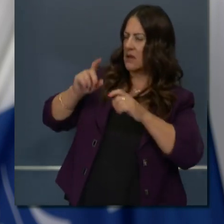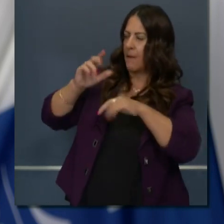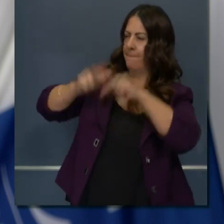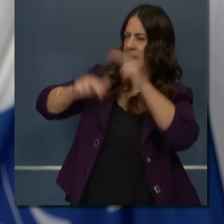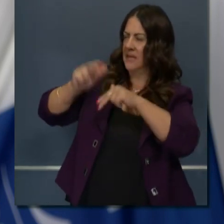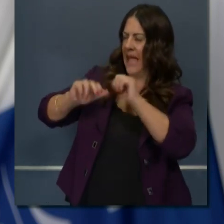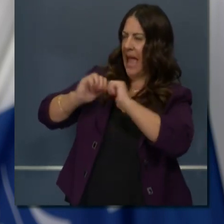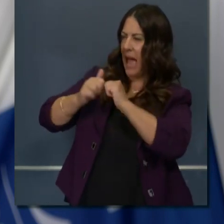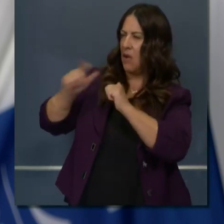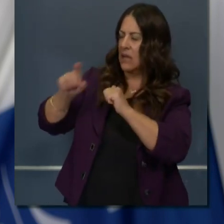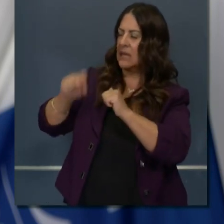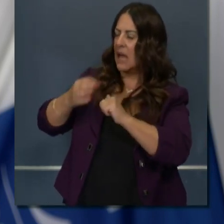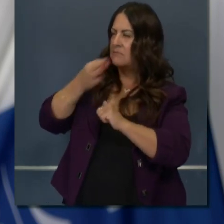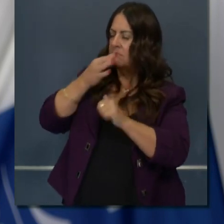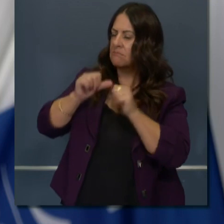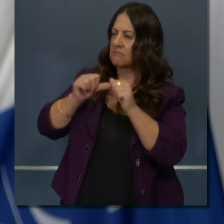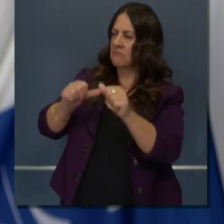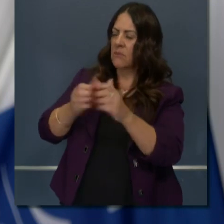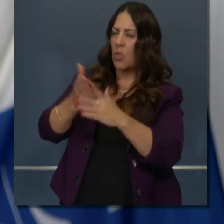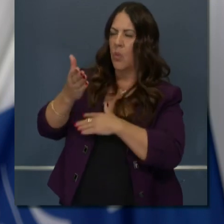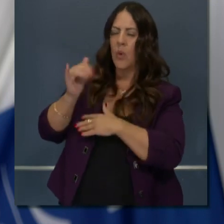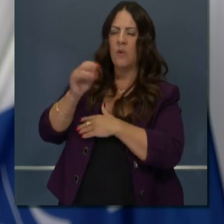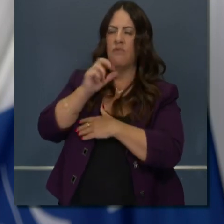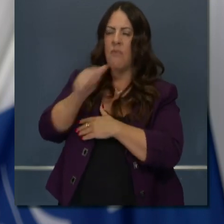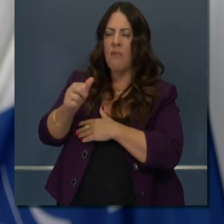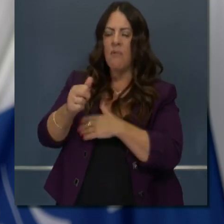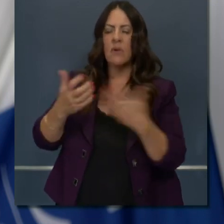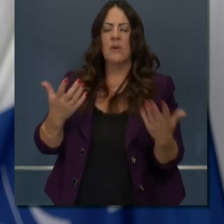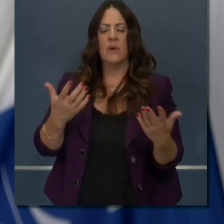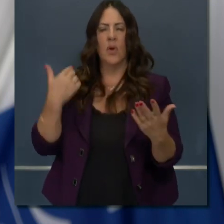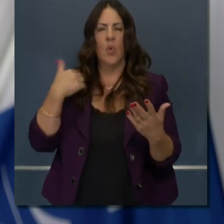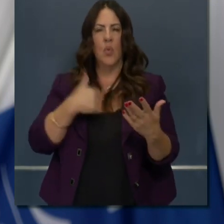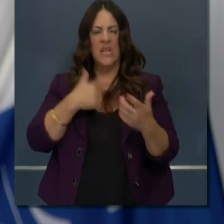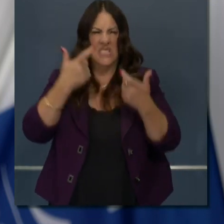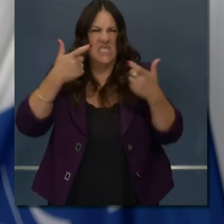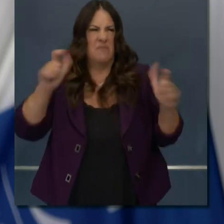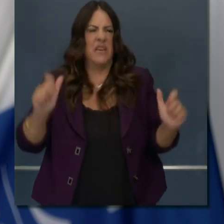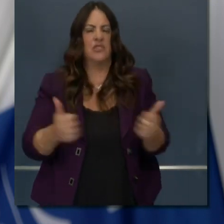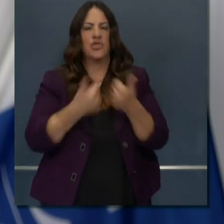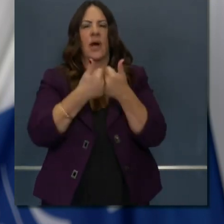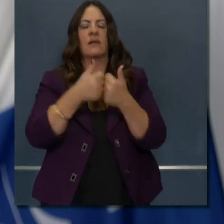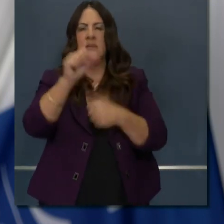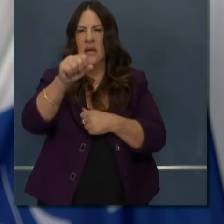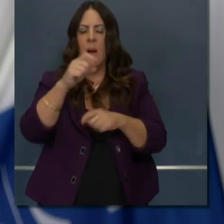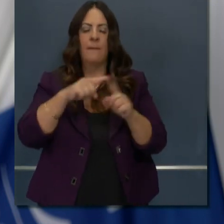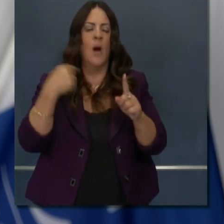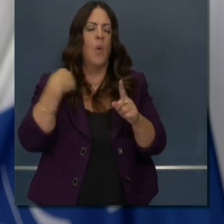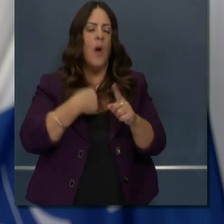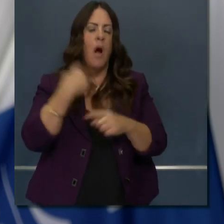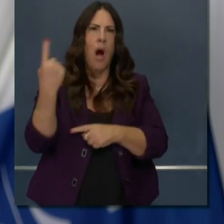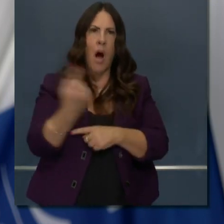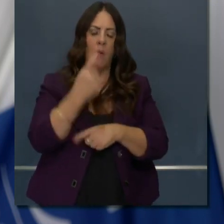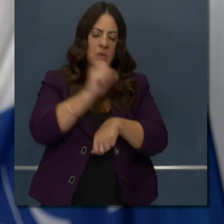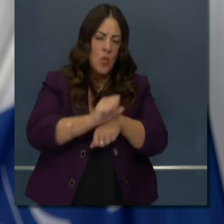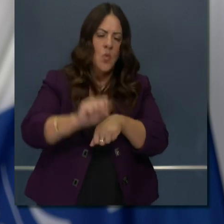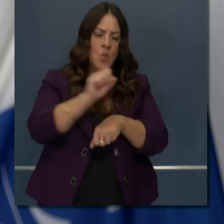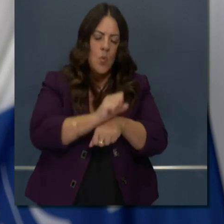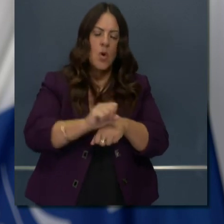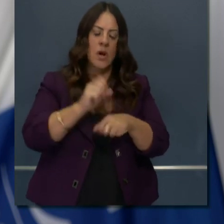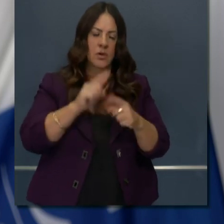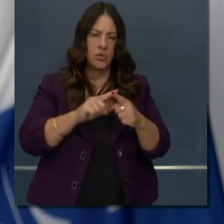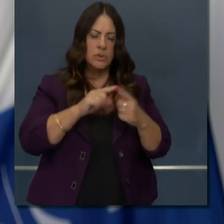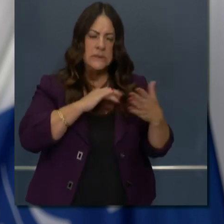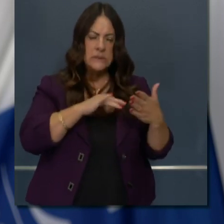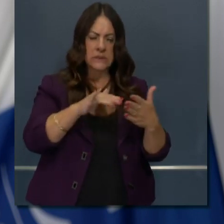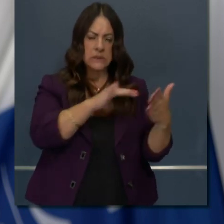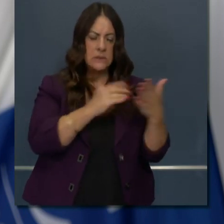very difficult engineering and scientific challenge, but we are actively working on that, and it's a very important